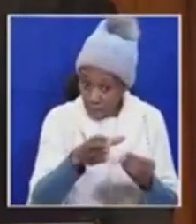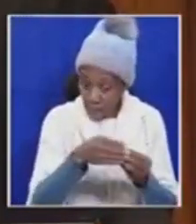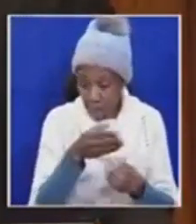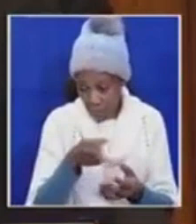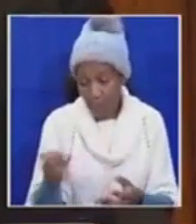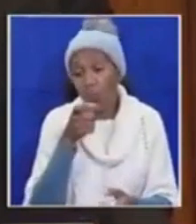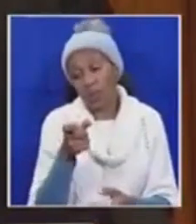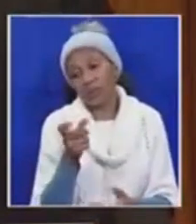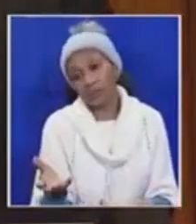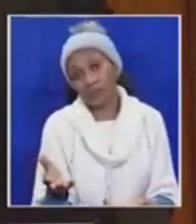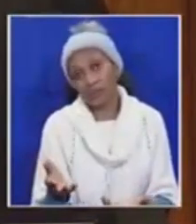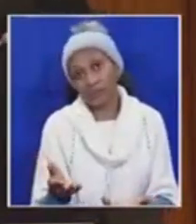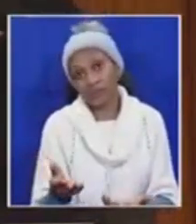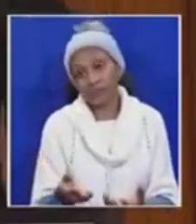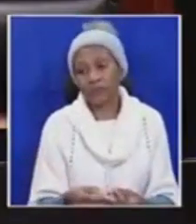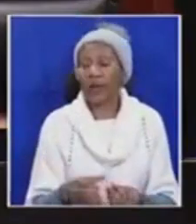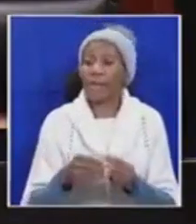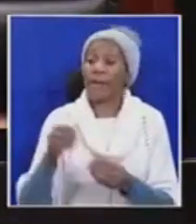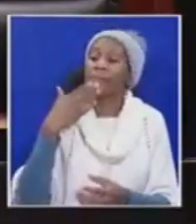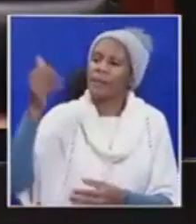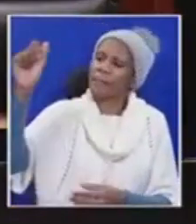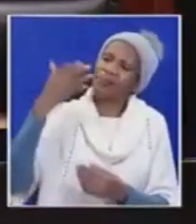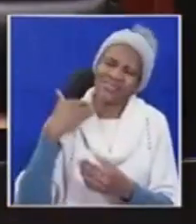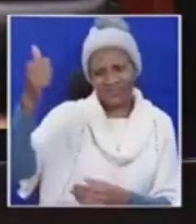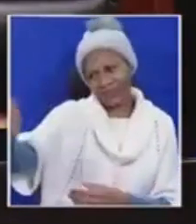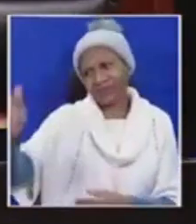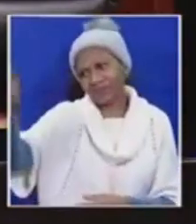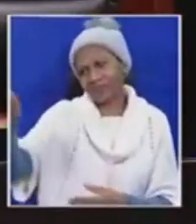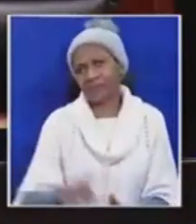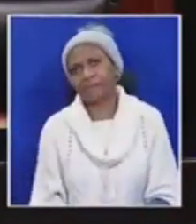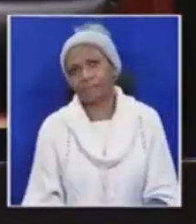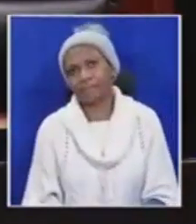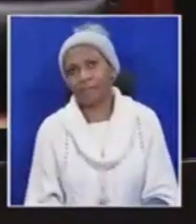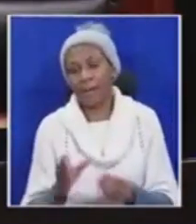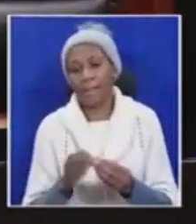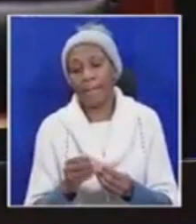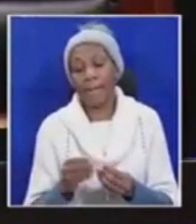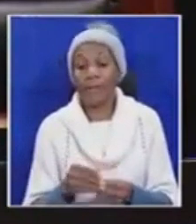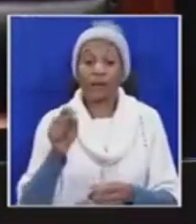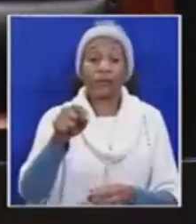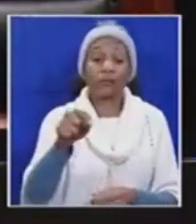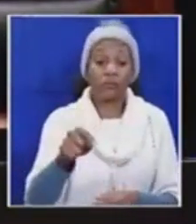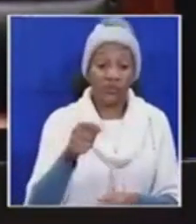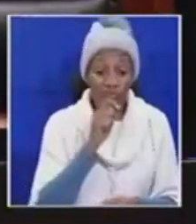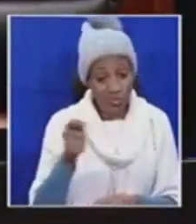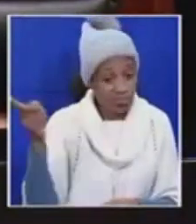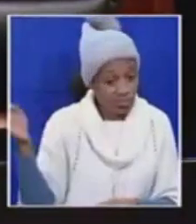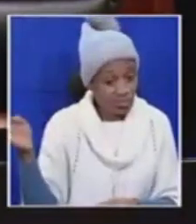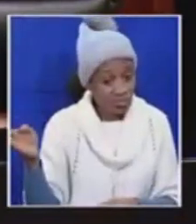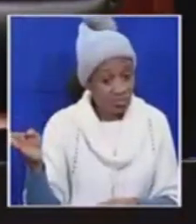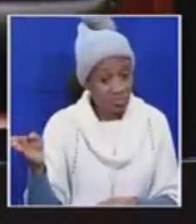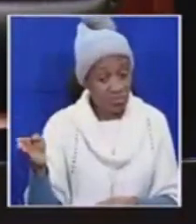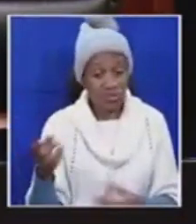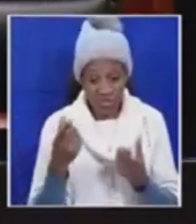Botha cannot get away Honourable with this. Honourable Member, can you take your seat? Honourable Member, did you make any mouthing of